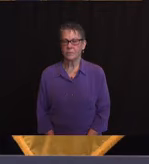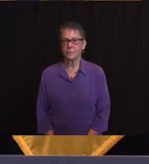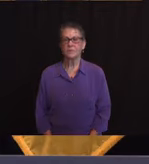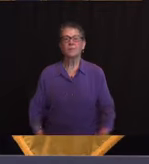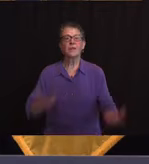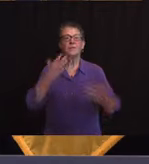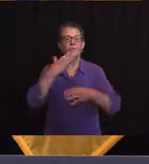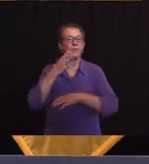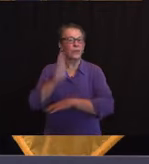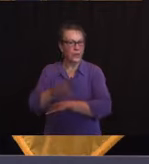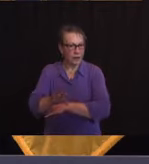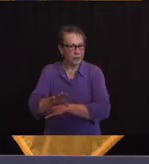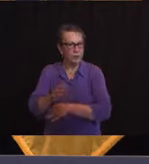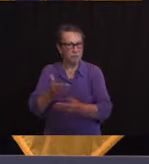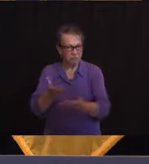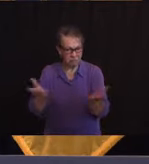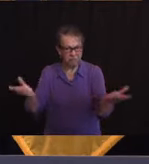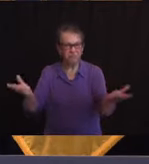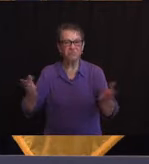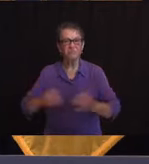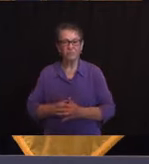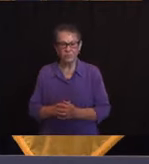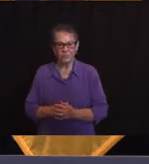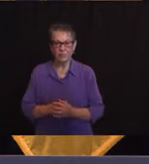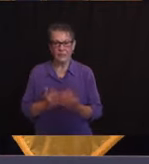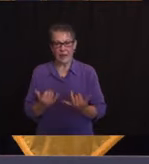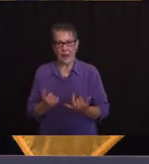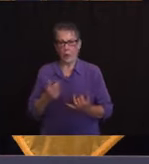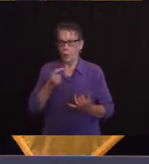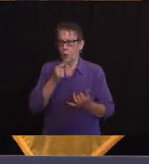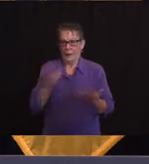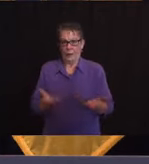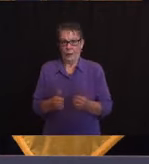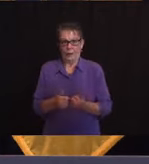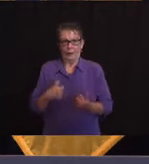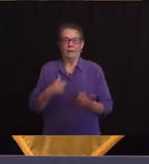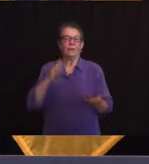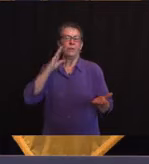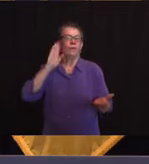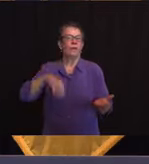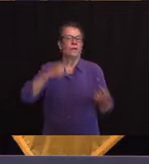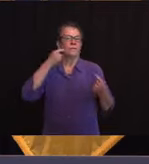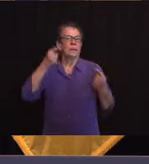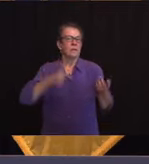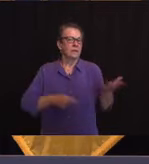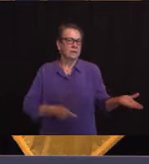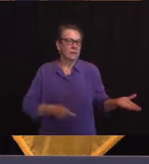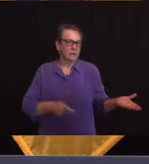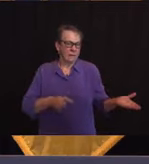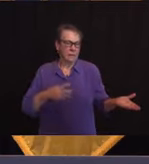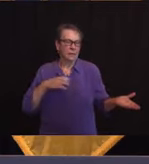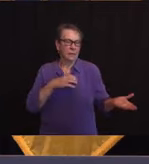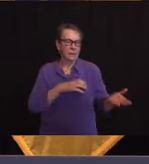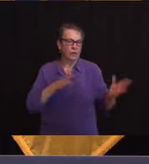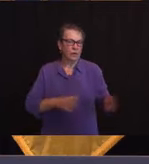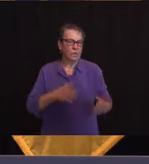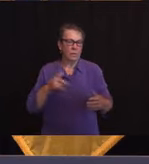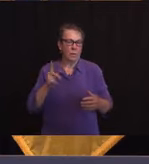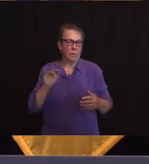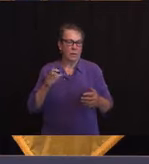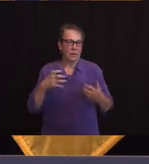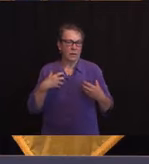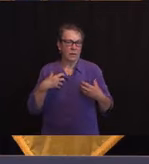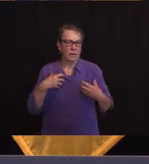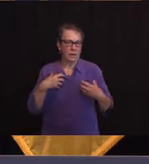Good afternoon. Joining me is the woman to my right who needs no introduction, the Commissioner of the Department of Health, Judy Persichelli. To her right, another